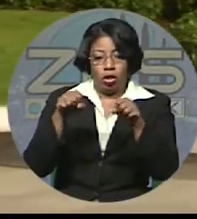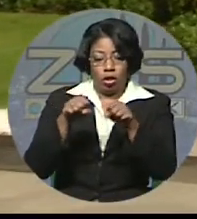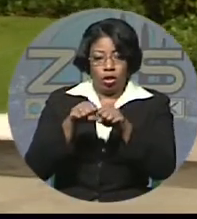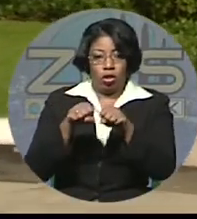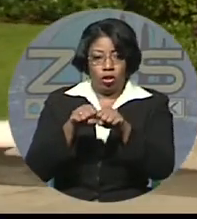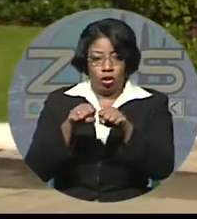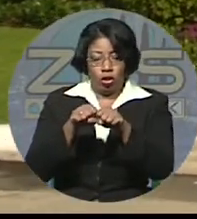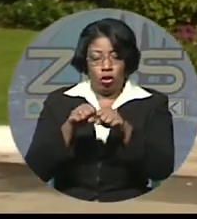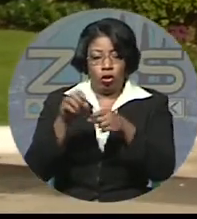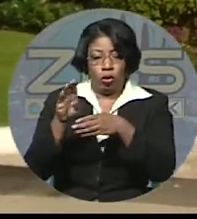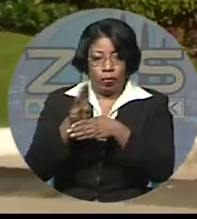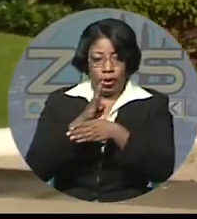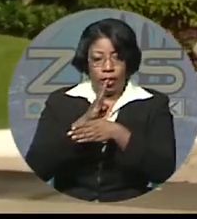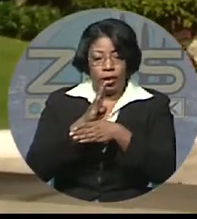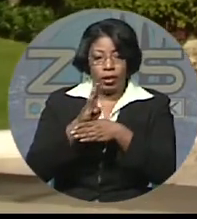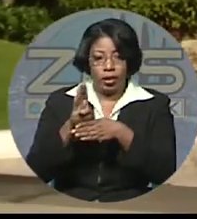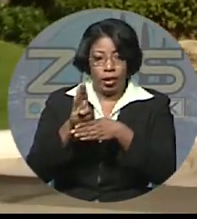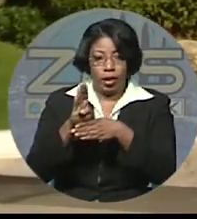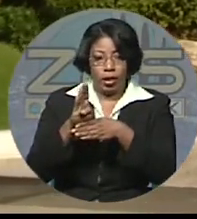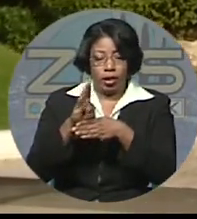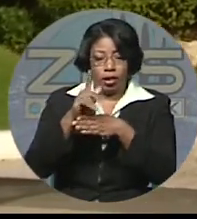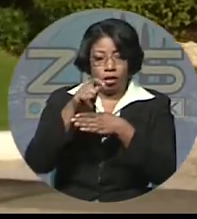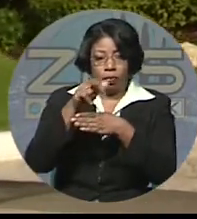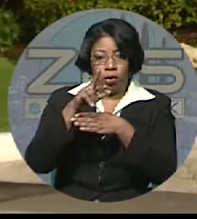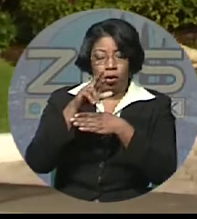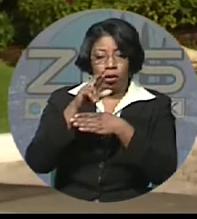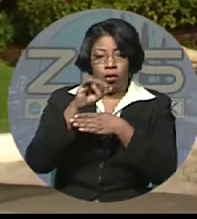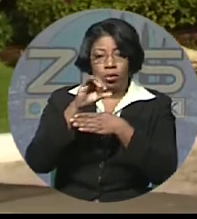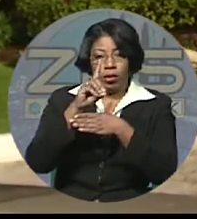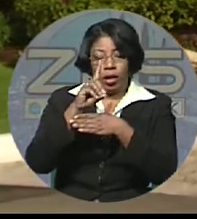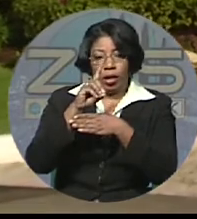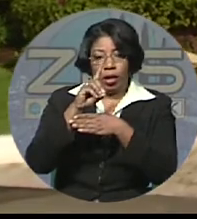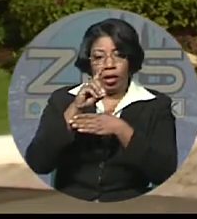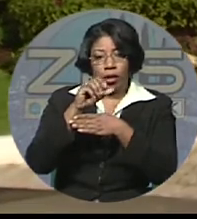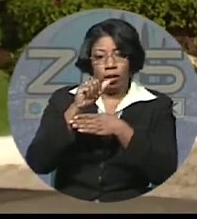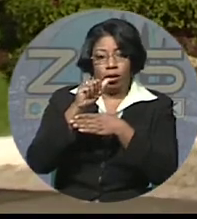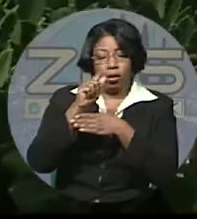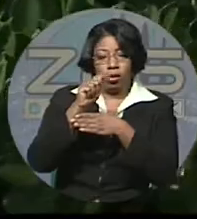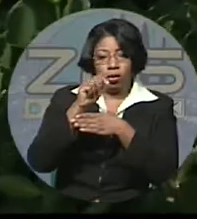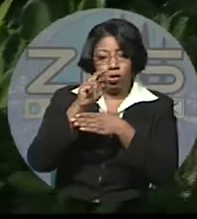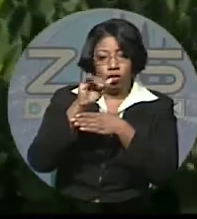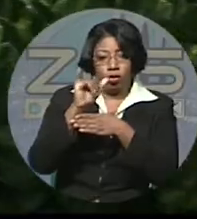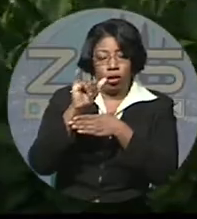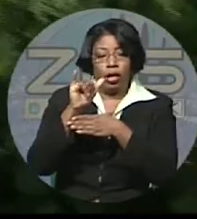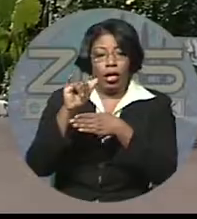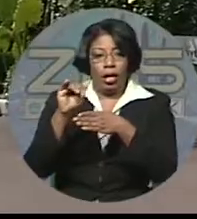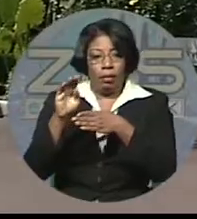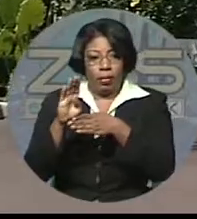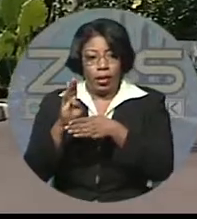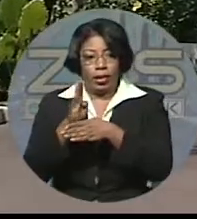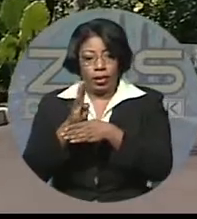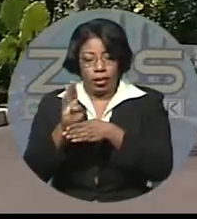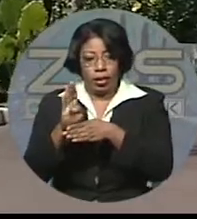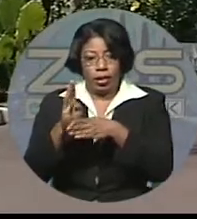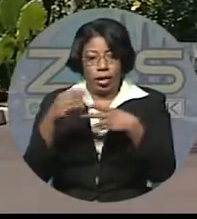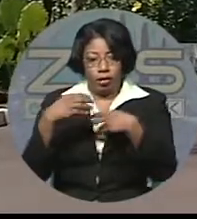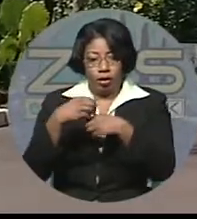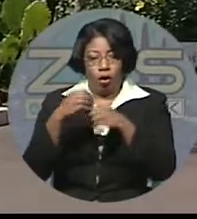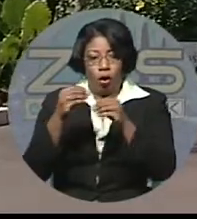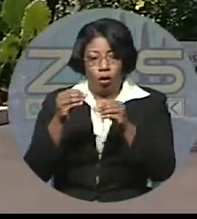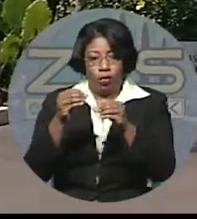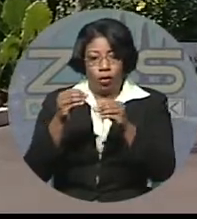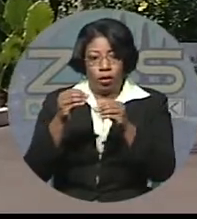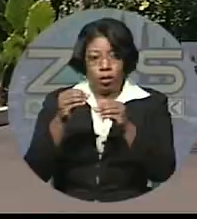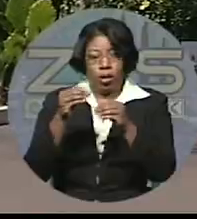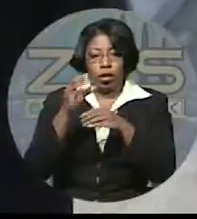The Australians, who now call the Bahamas home, own two homes in the upscale gated community, as well as an office at Old